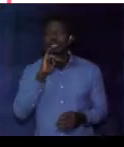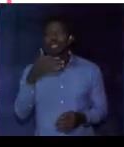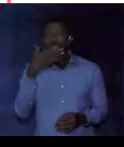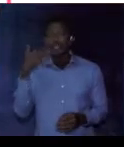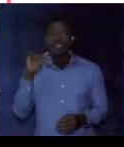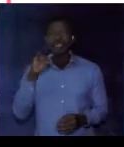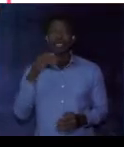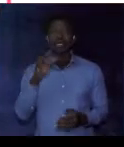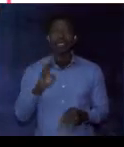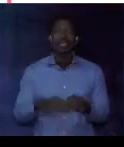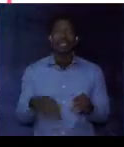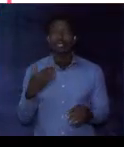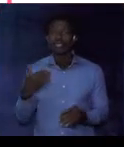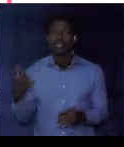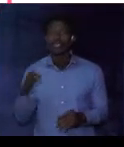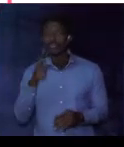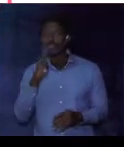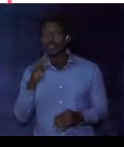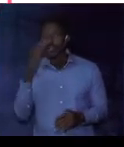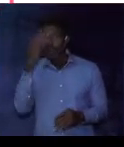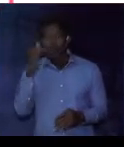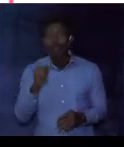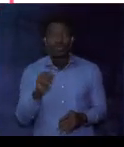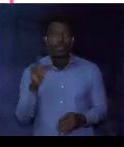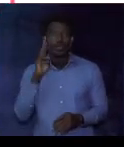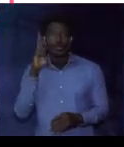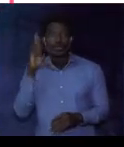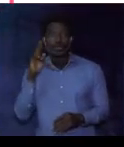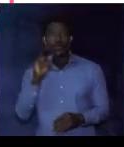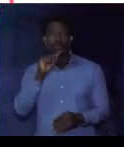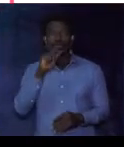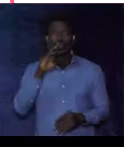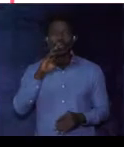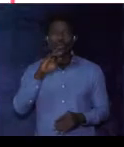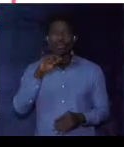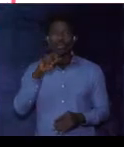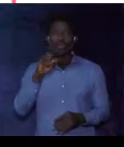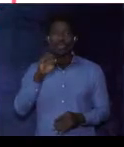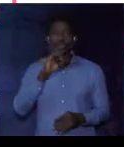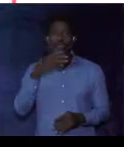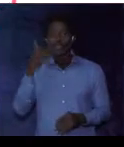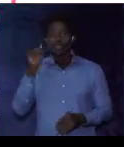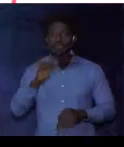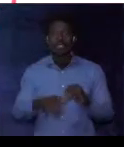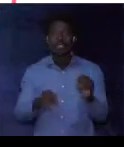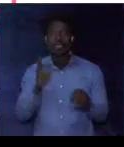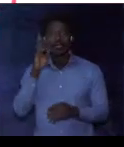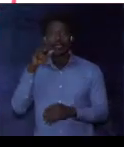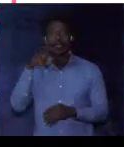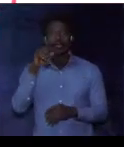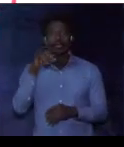Fumi is better than Uncle Agbaje. Why Uncle Agbaje is better than